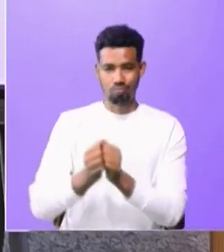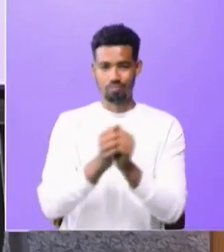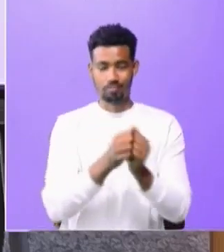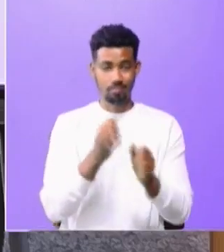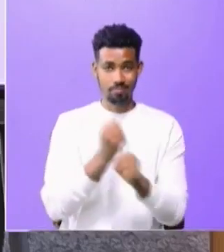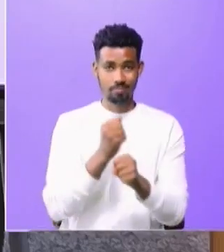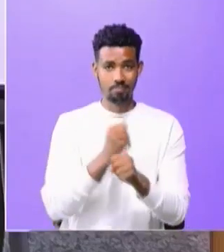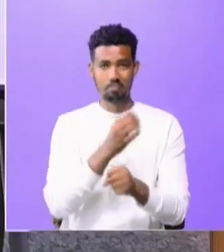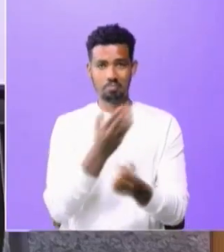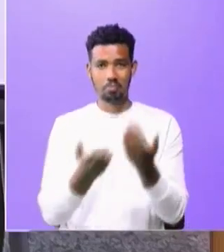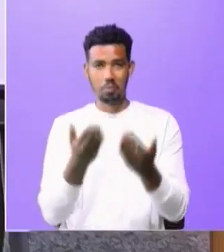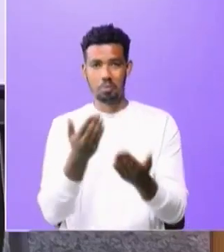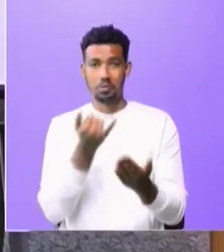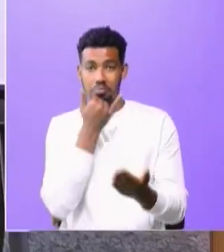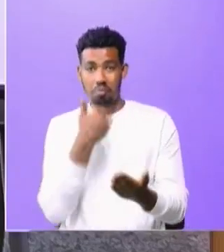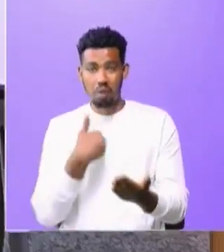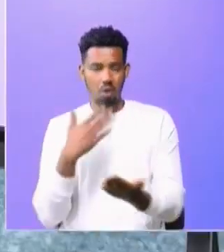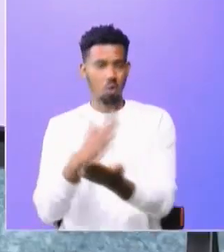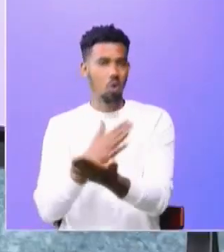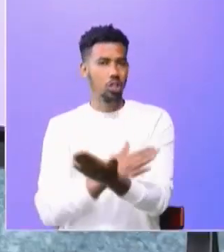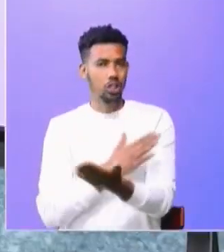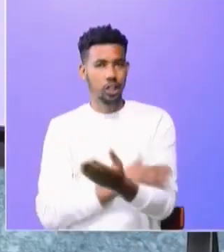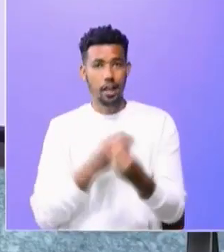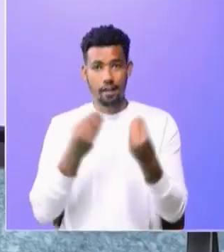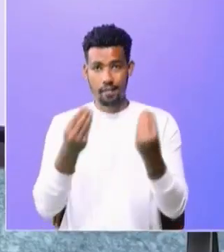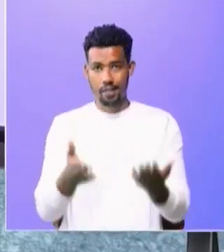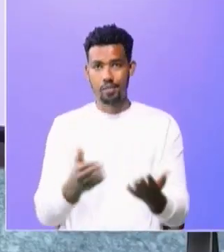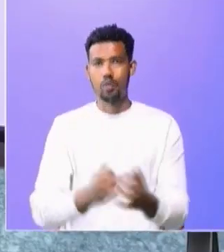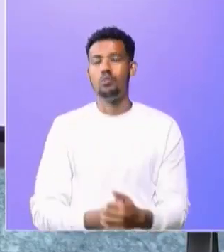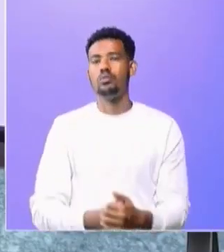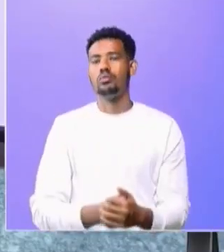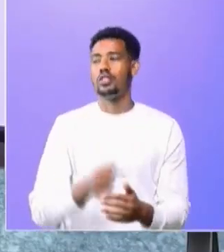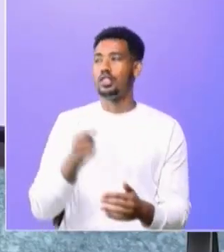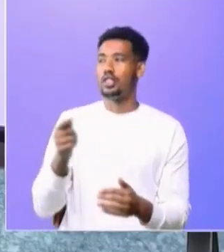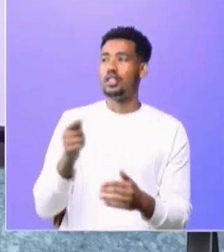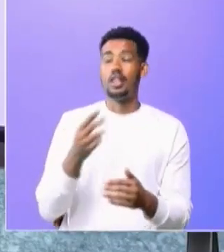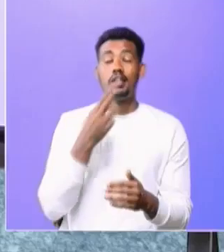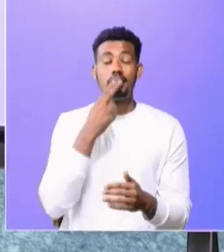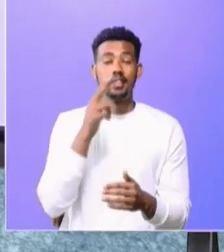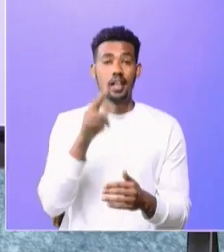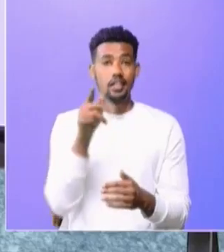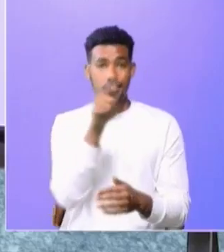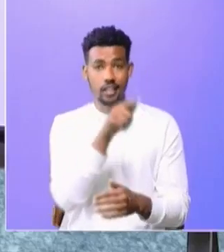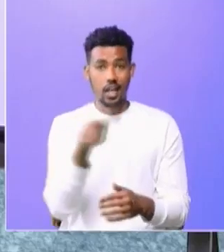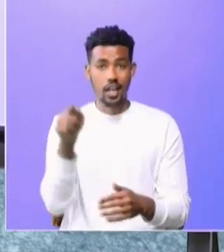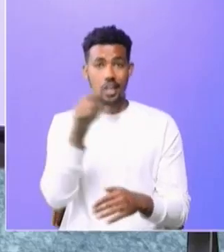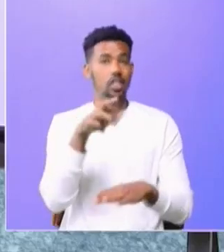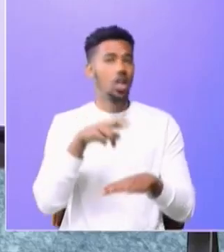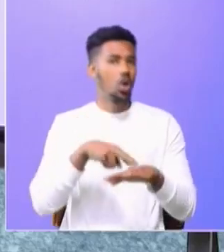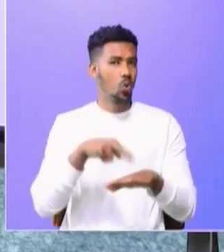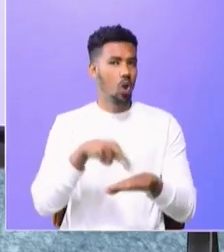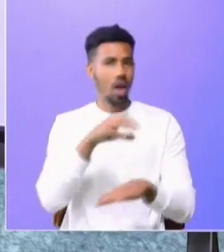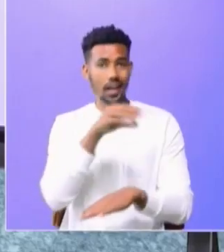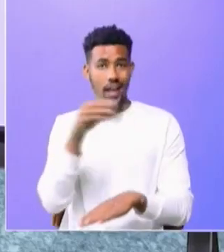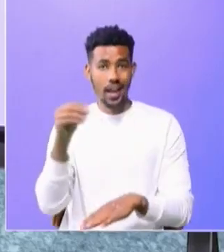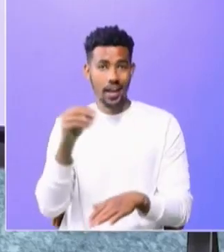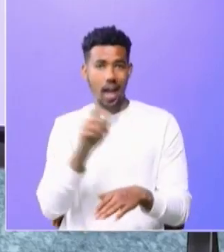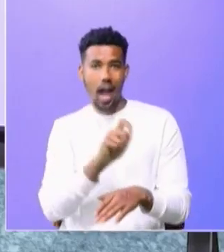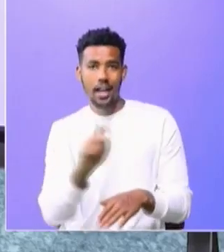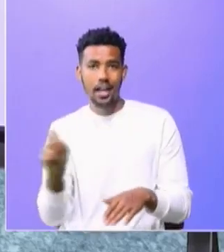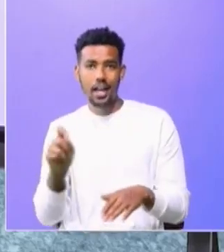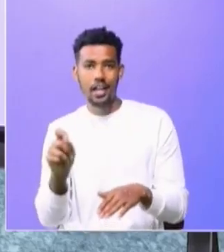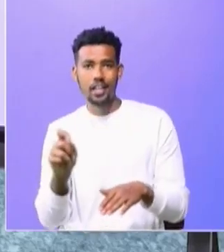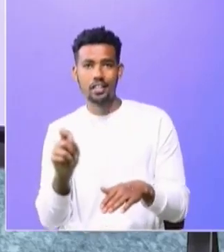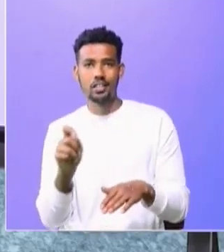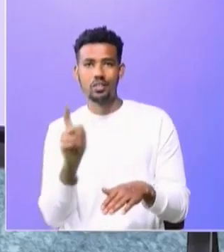you correction. So here is the instruction. Circle the regular nouns and underline only